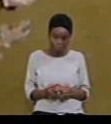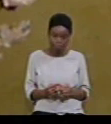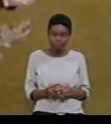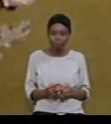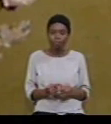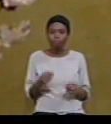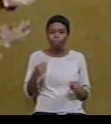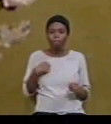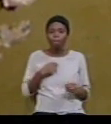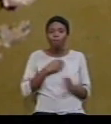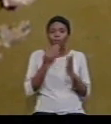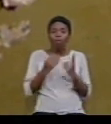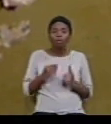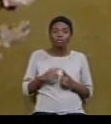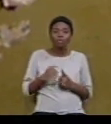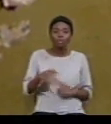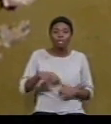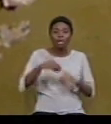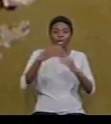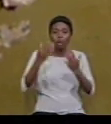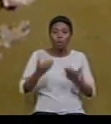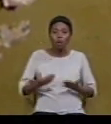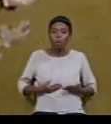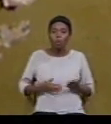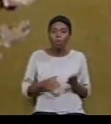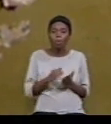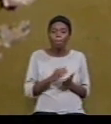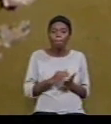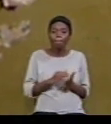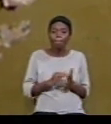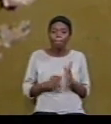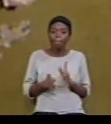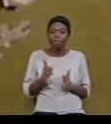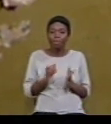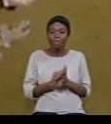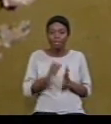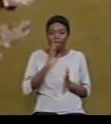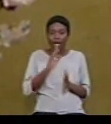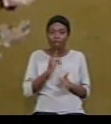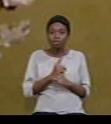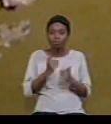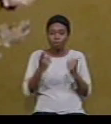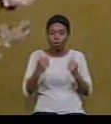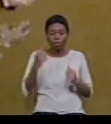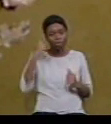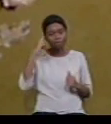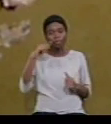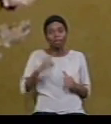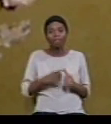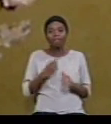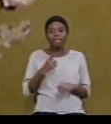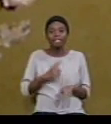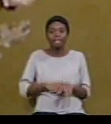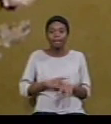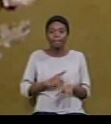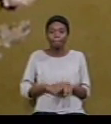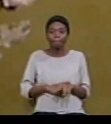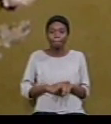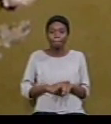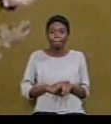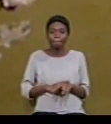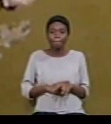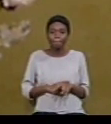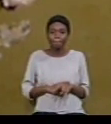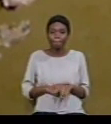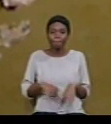We want to especially welcome those that are coming for the first time, like the